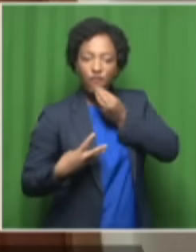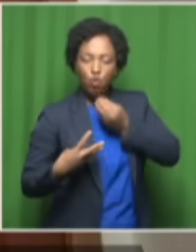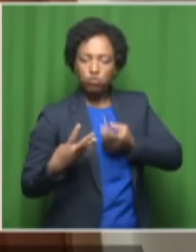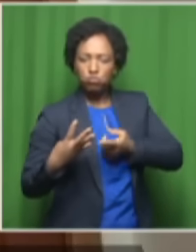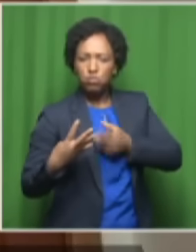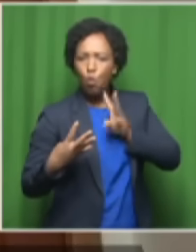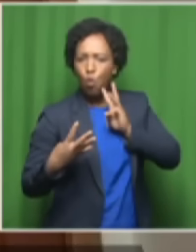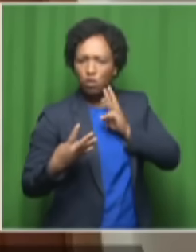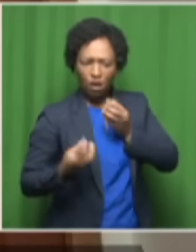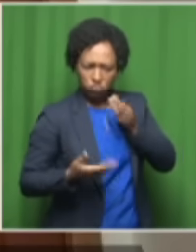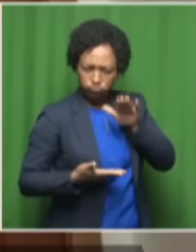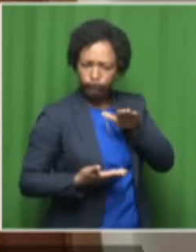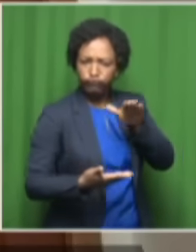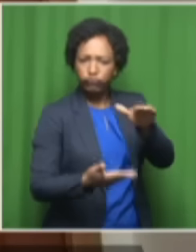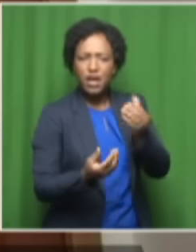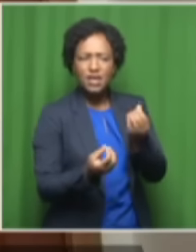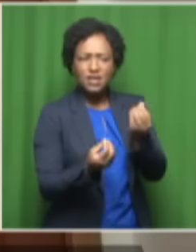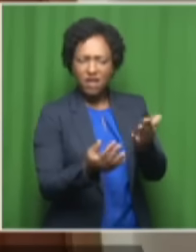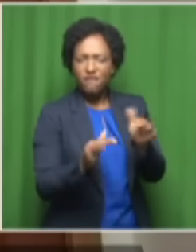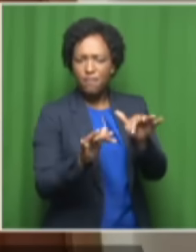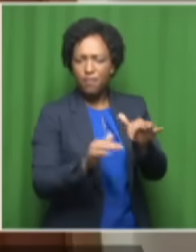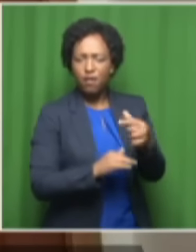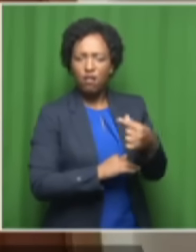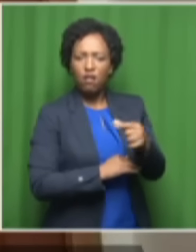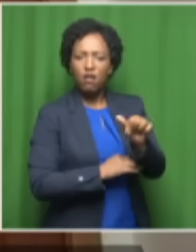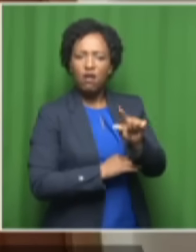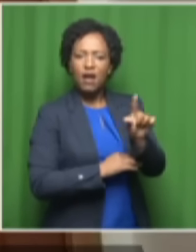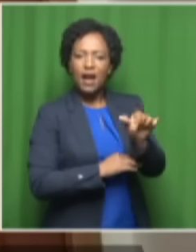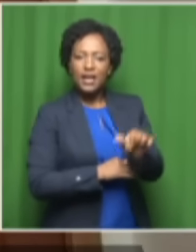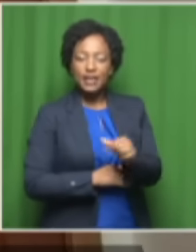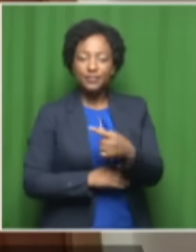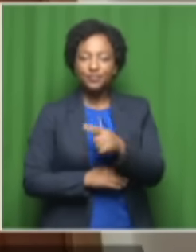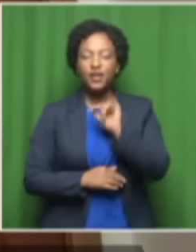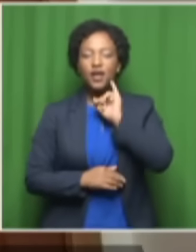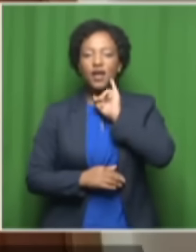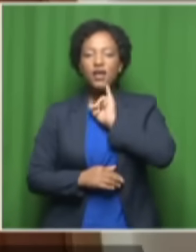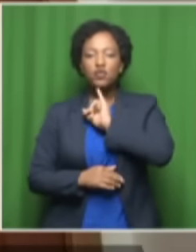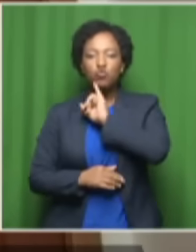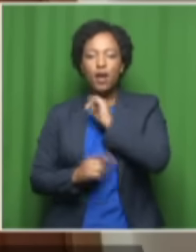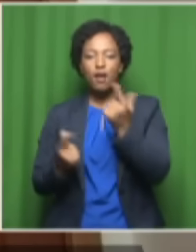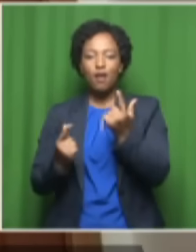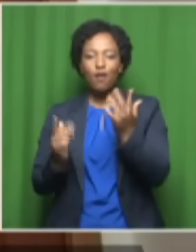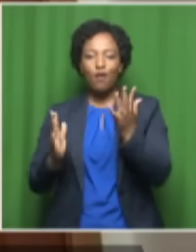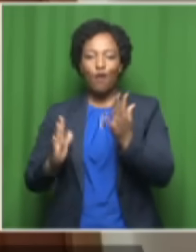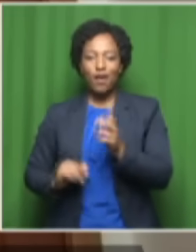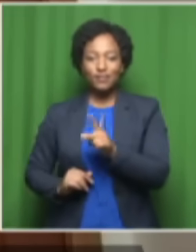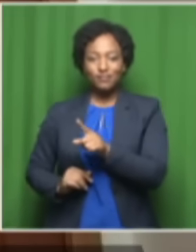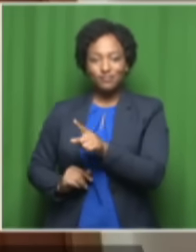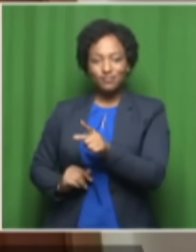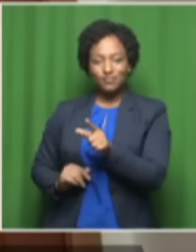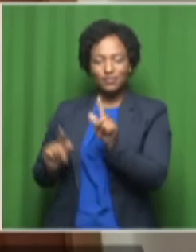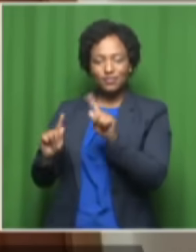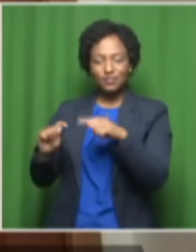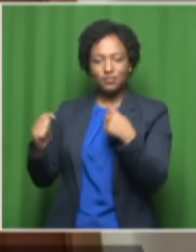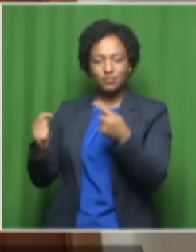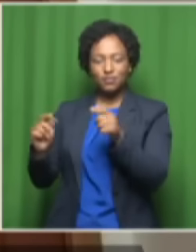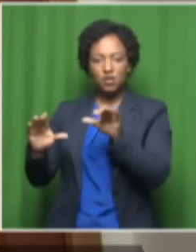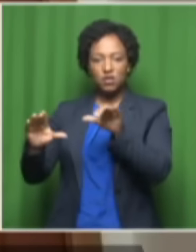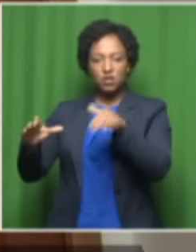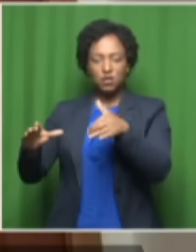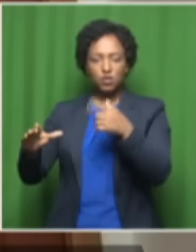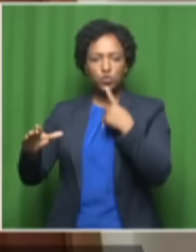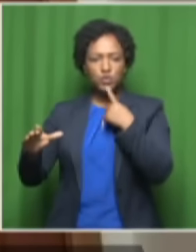Gaza. And then the fourth thing that the Israeli legal team did is that they challenged the provisional measures that